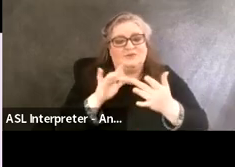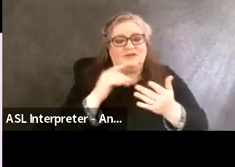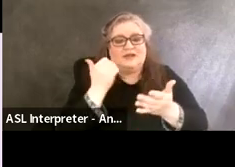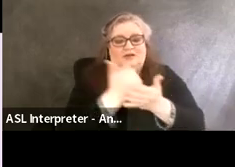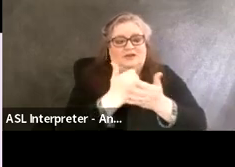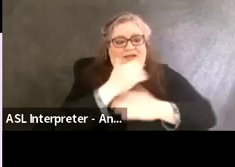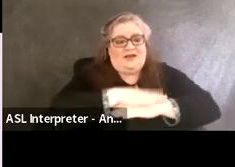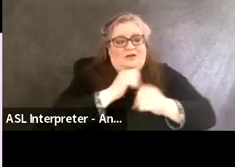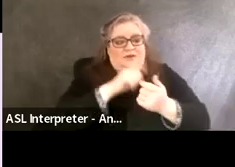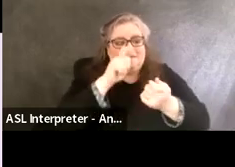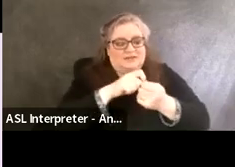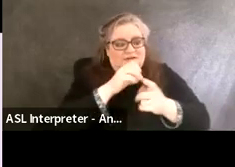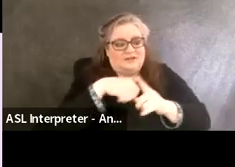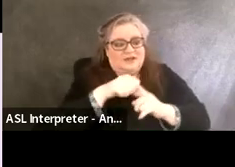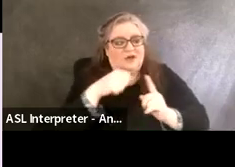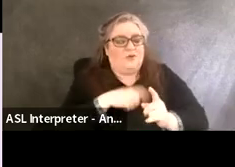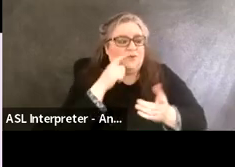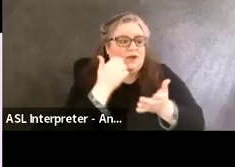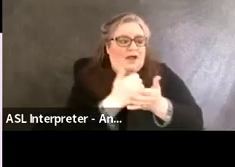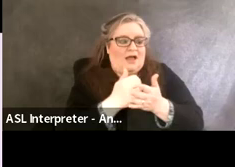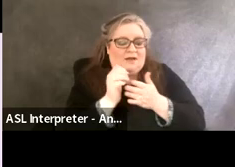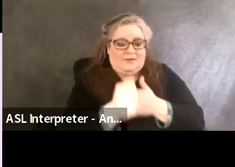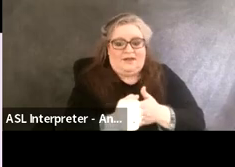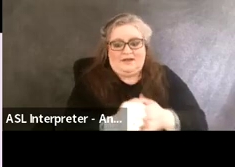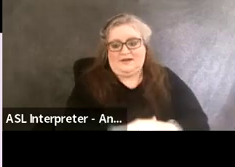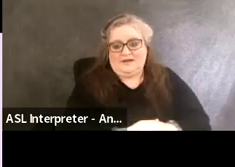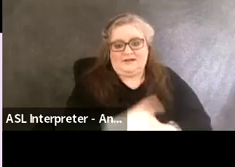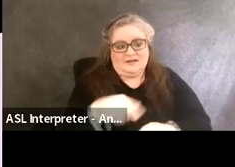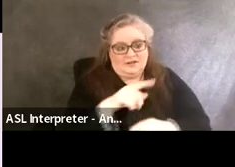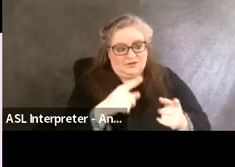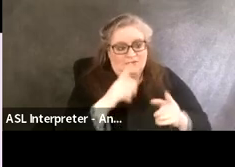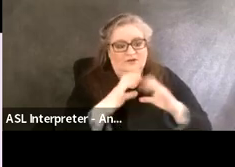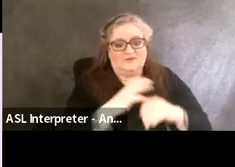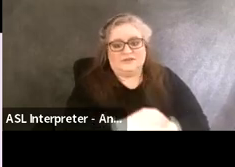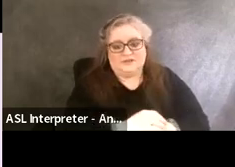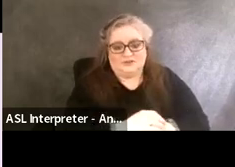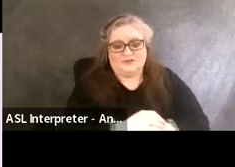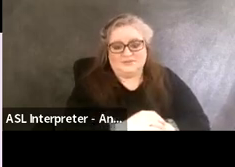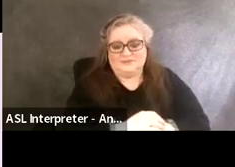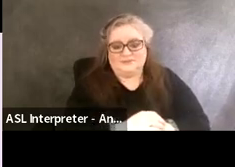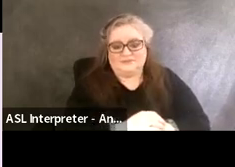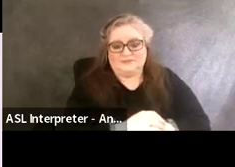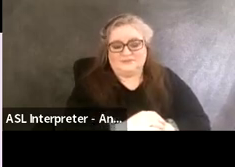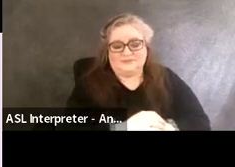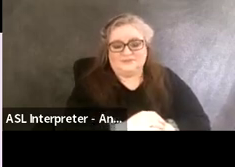specific situations and we can help guide those conversations.